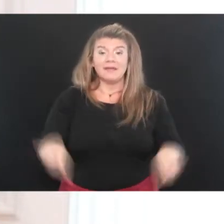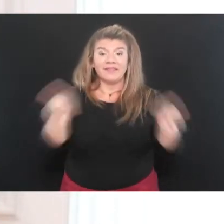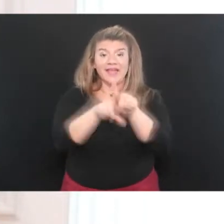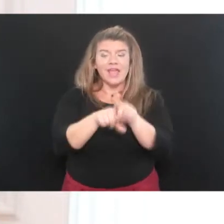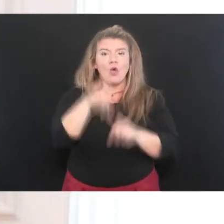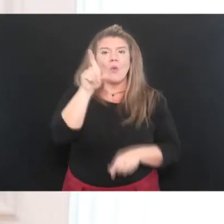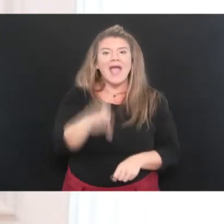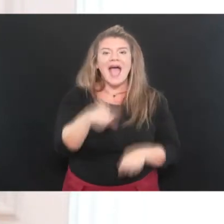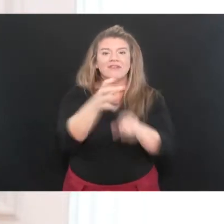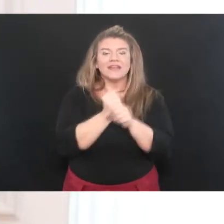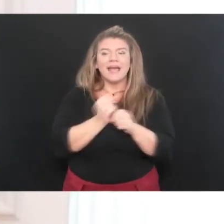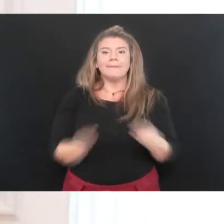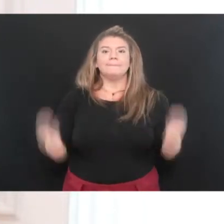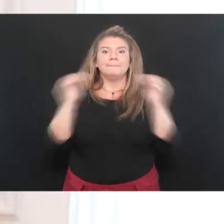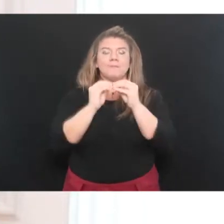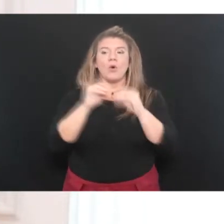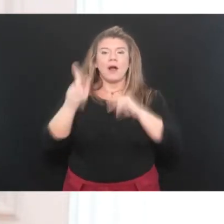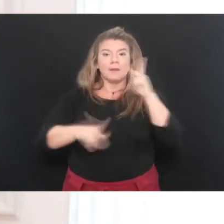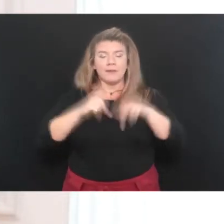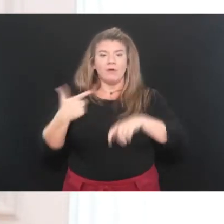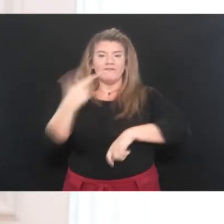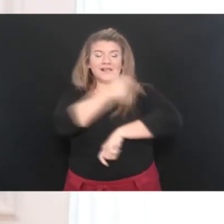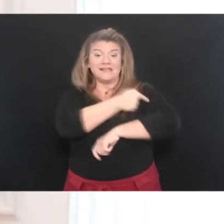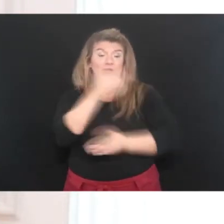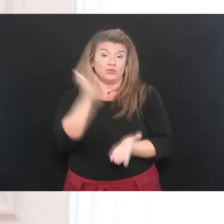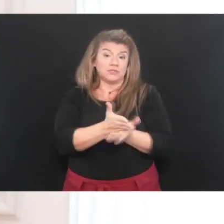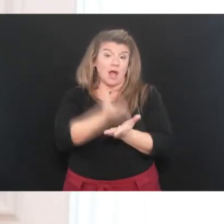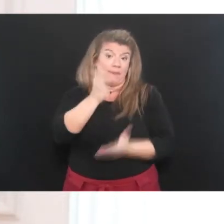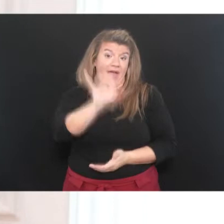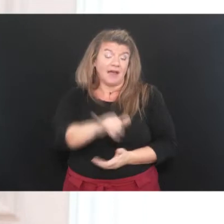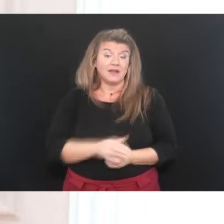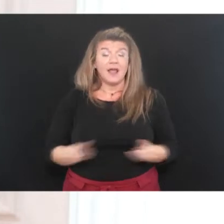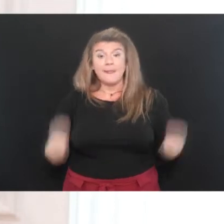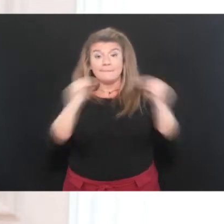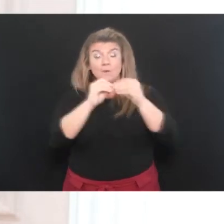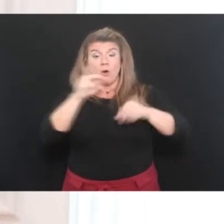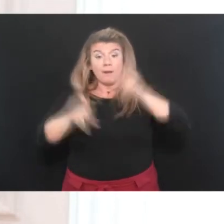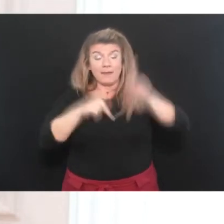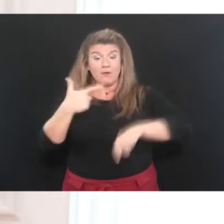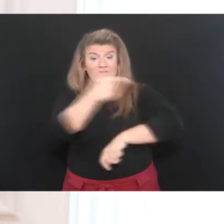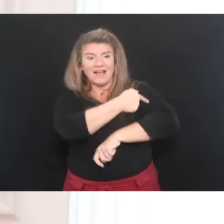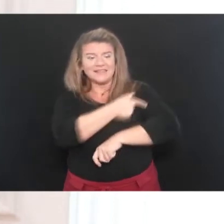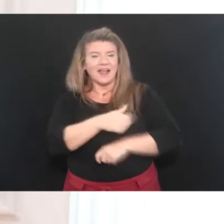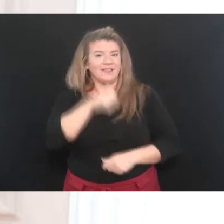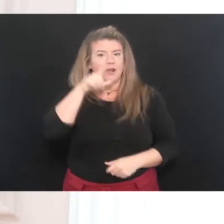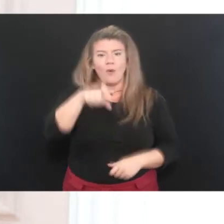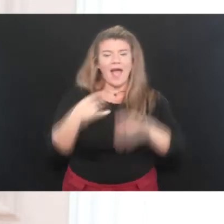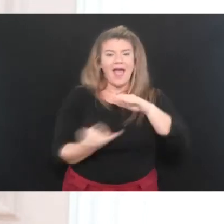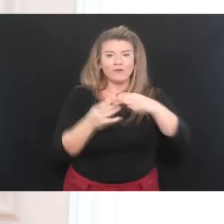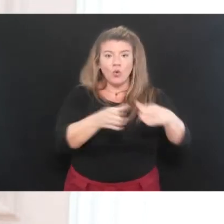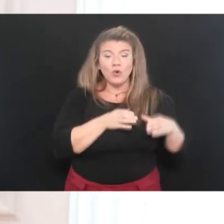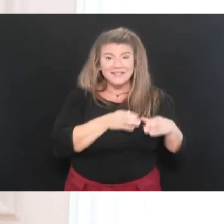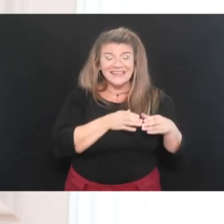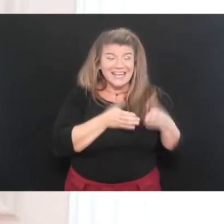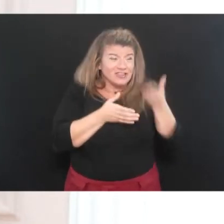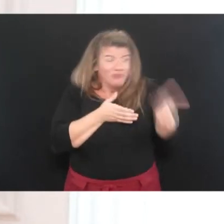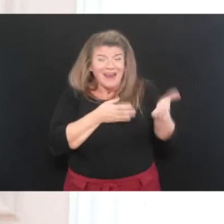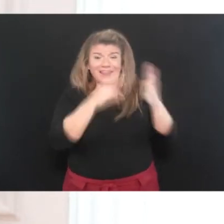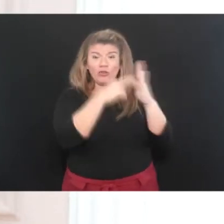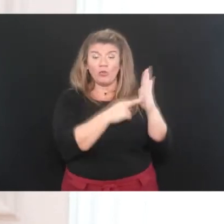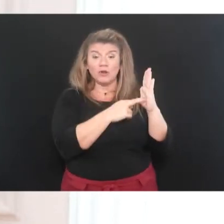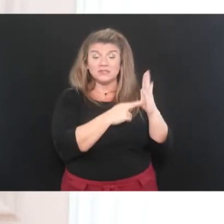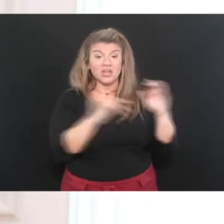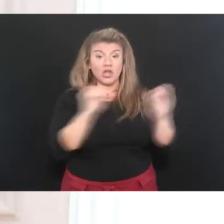got to get more adults vaccinated in order to stop that. The more folks we have vaccinated, they don't have to quarantine. It's right there in the guidance, as long as they don't